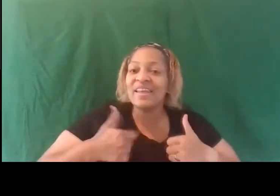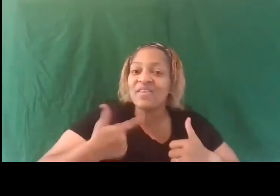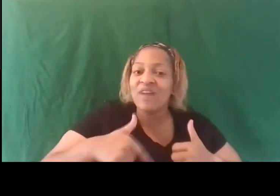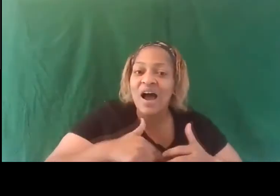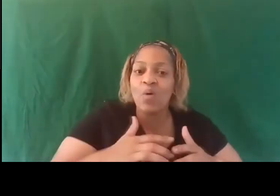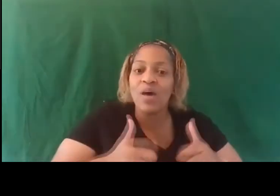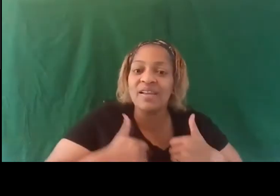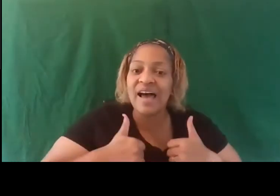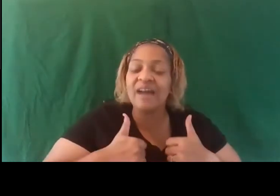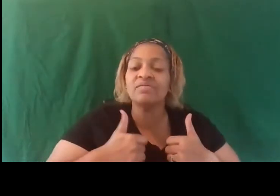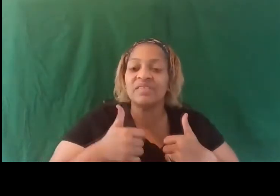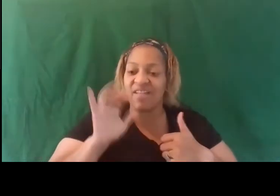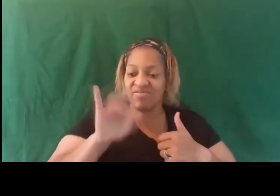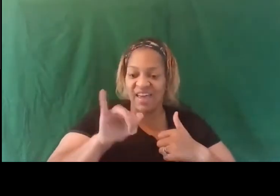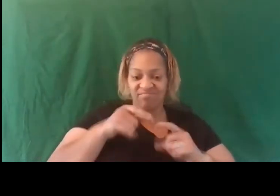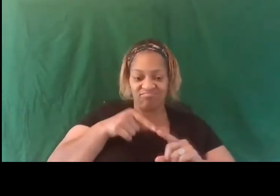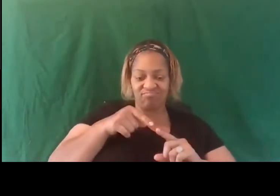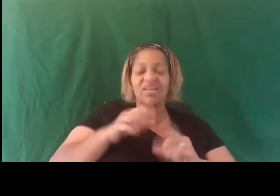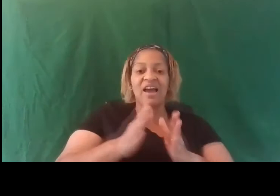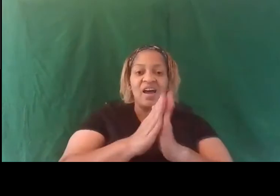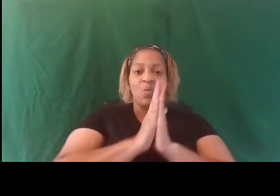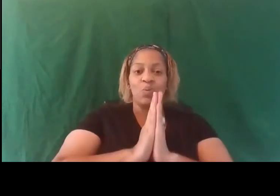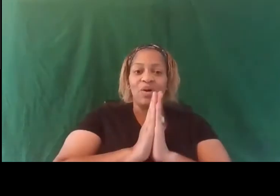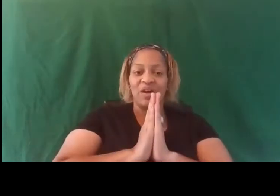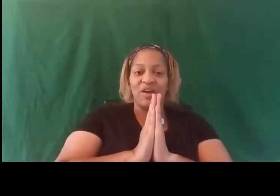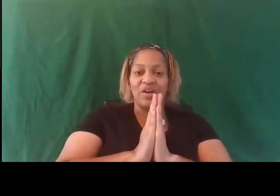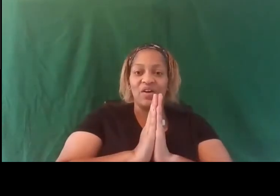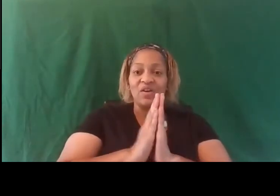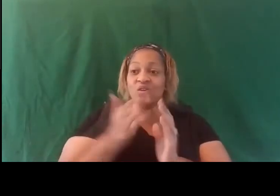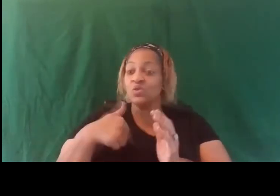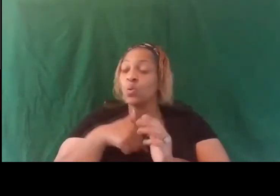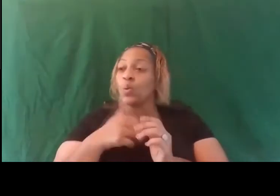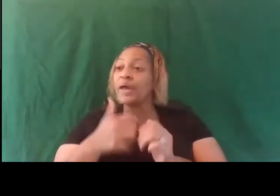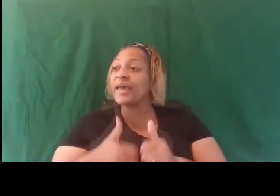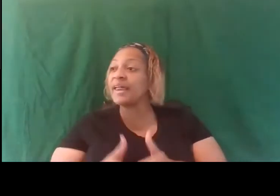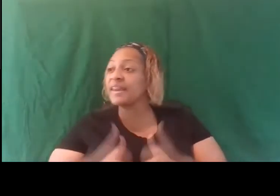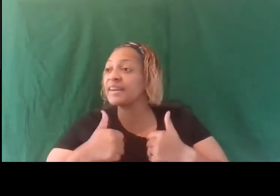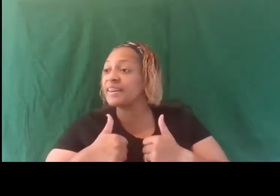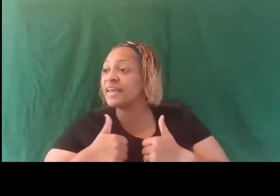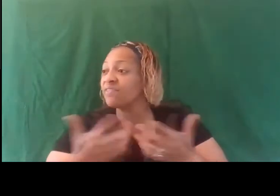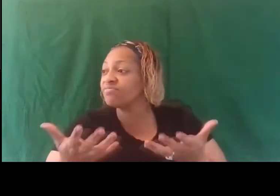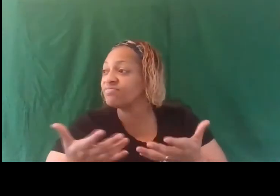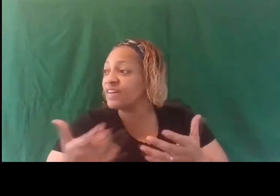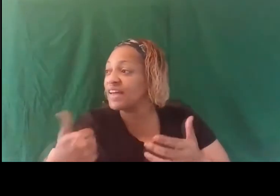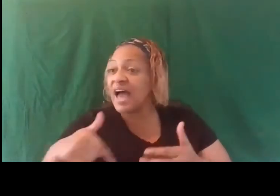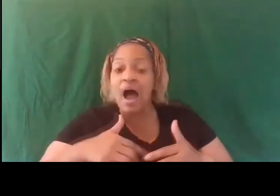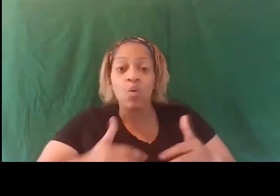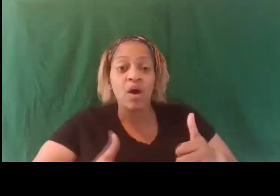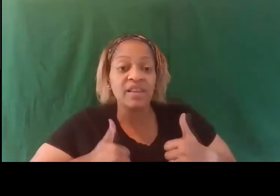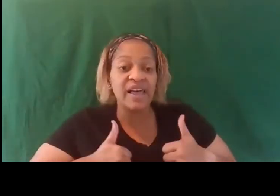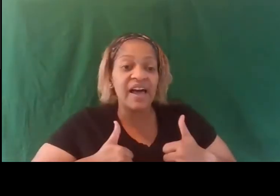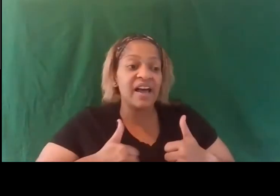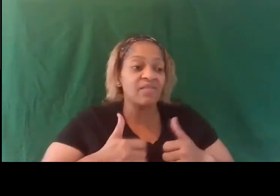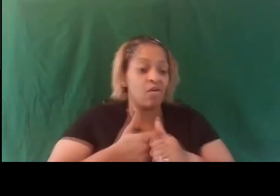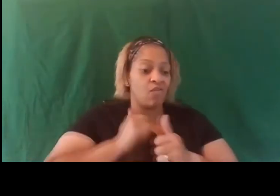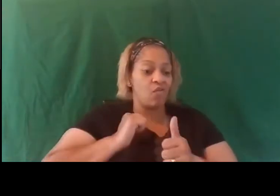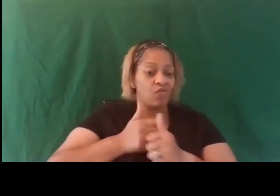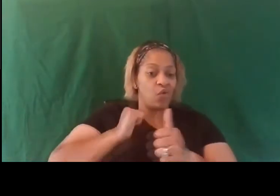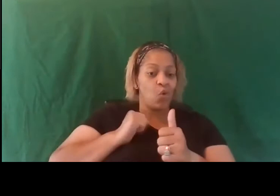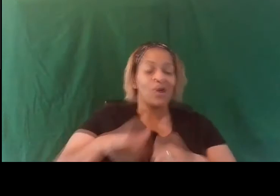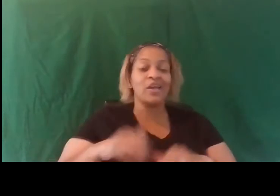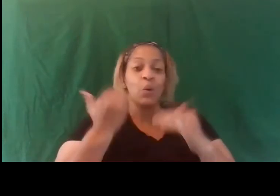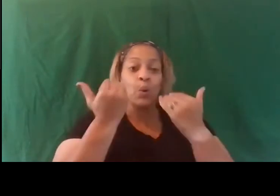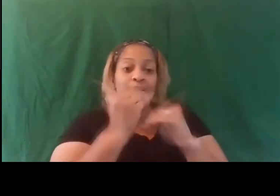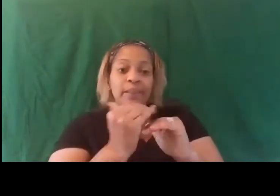So if I live my life as one who avoids, I live my life as one who is limited. I live my life as